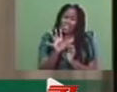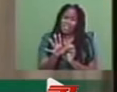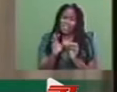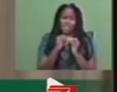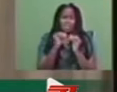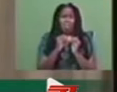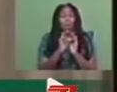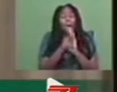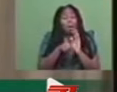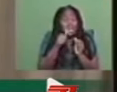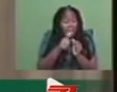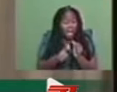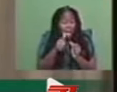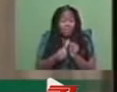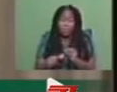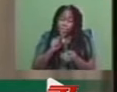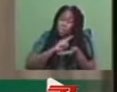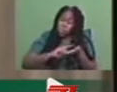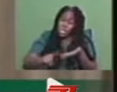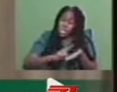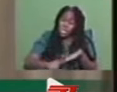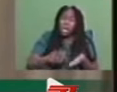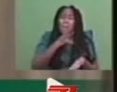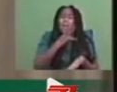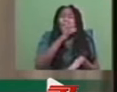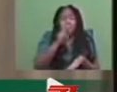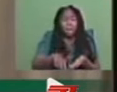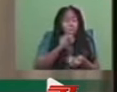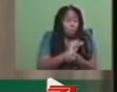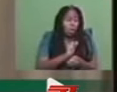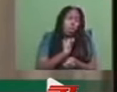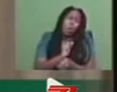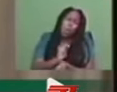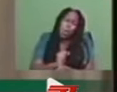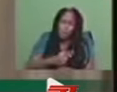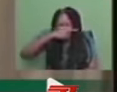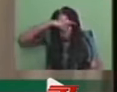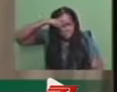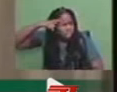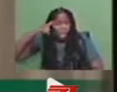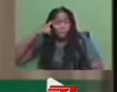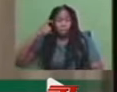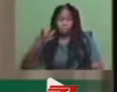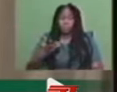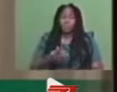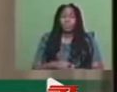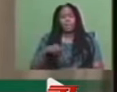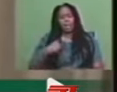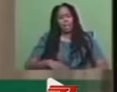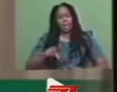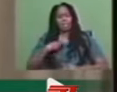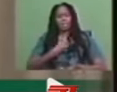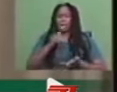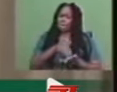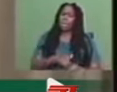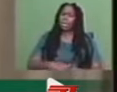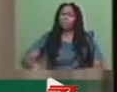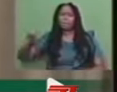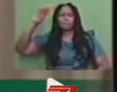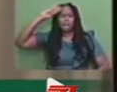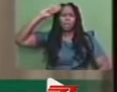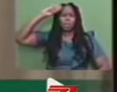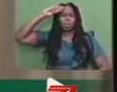education whilst undertaking their own careers and professional tasks. Let us salute the mothers who are doing this extra